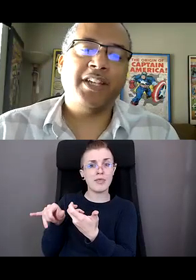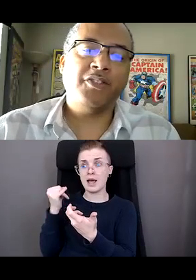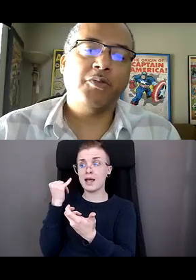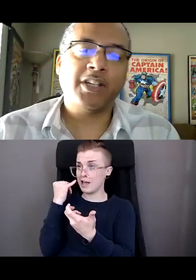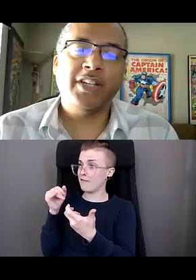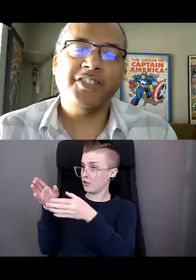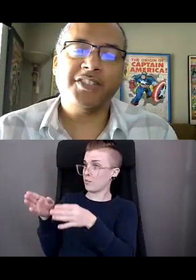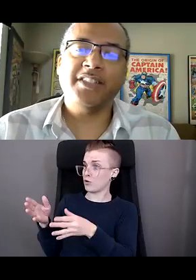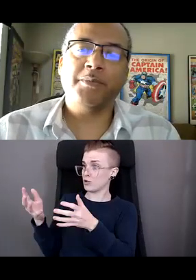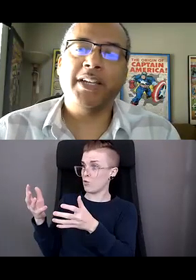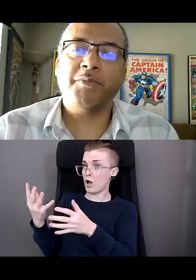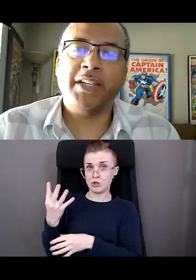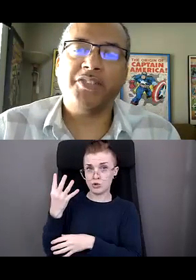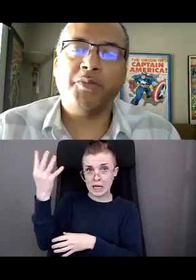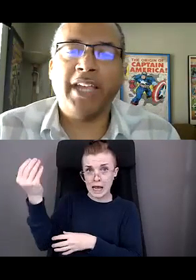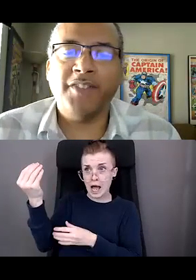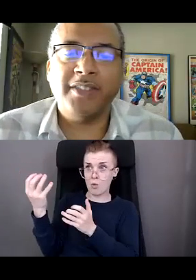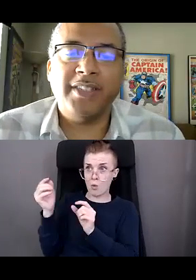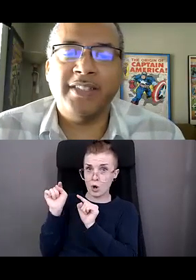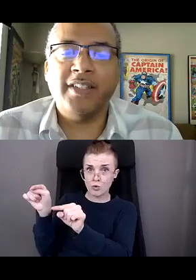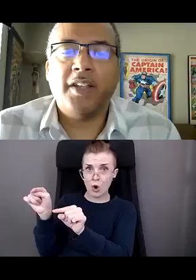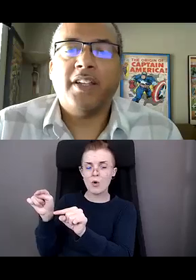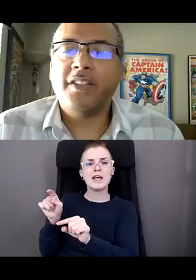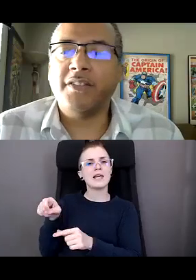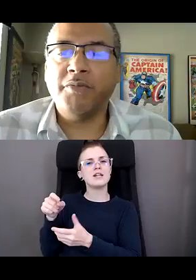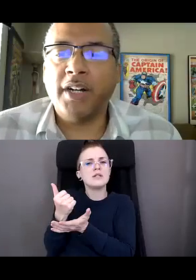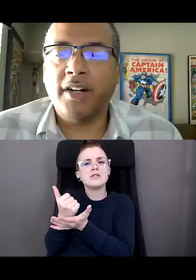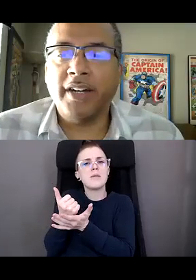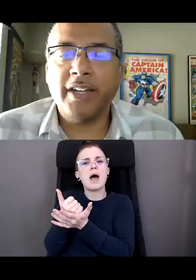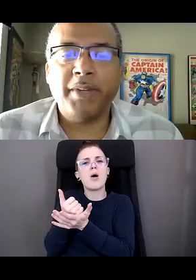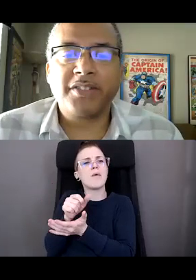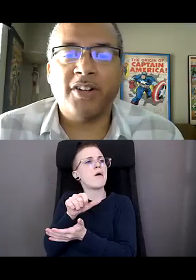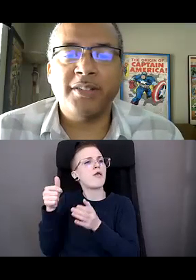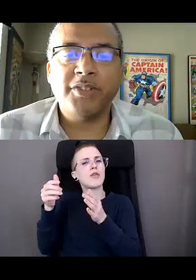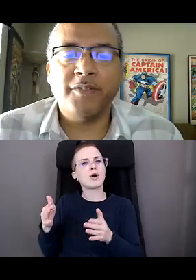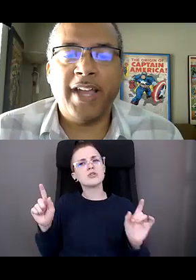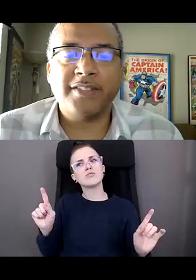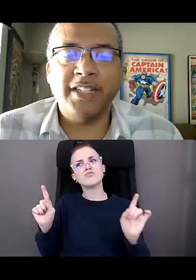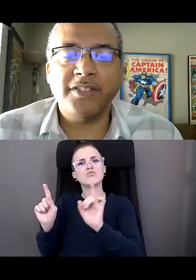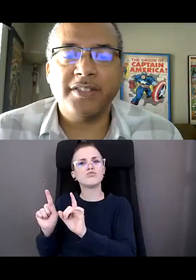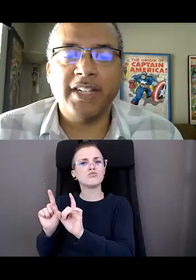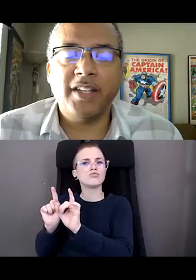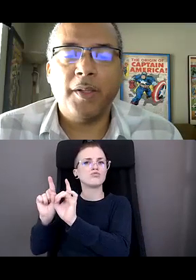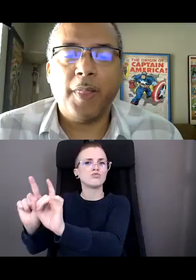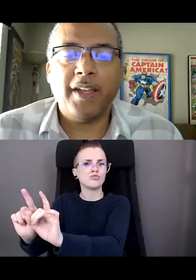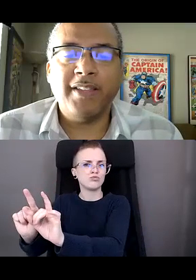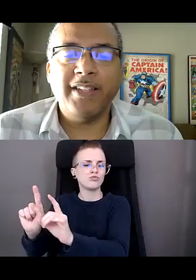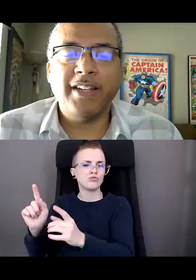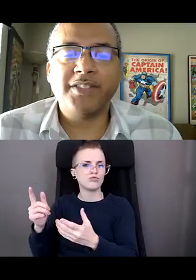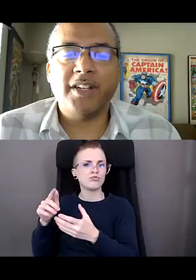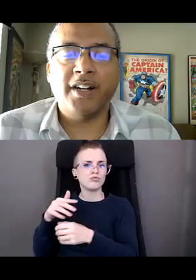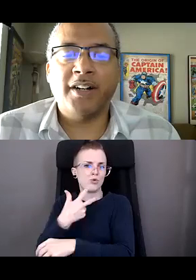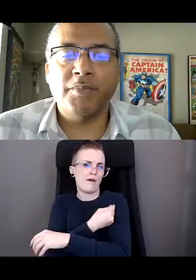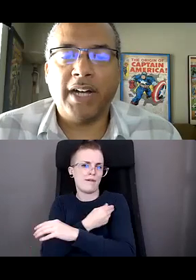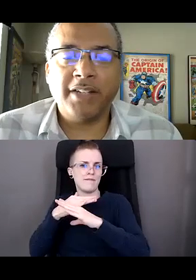house and they do want to go, they just need some help, make sure we have an attendant to help escort them to a vaccination site. And then